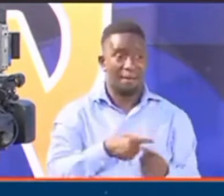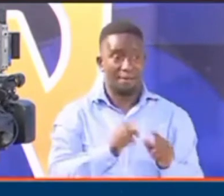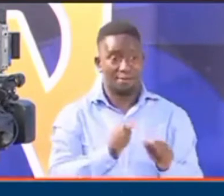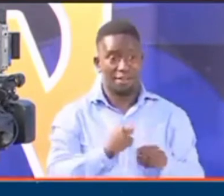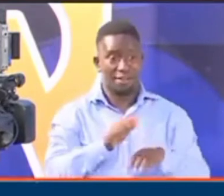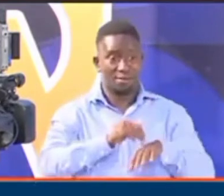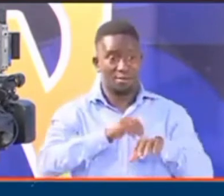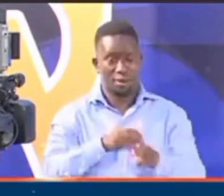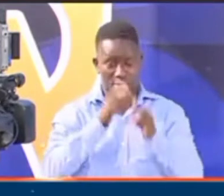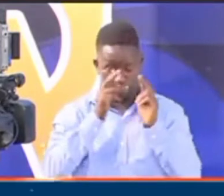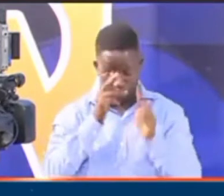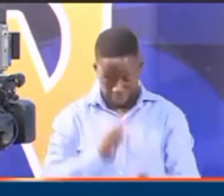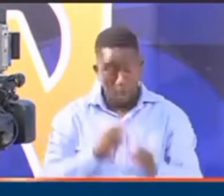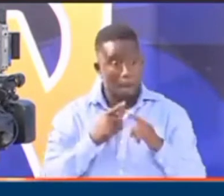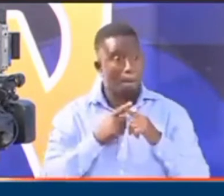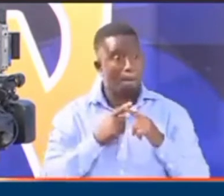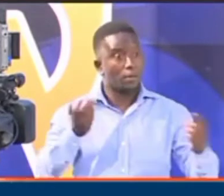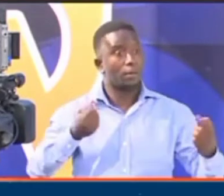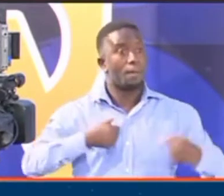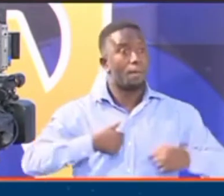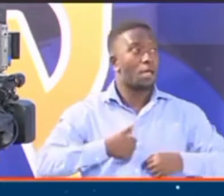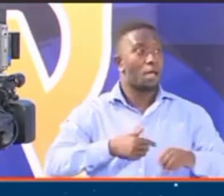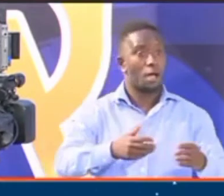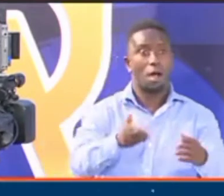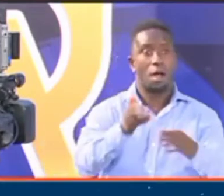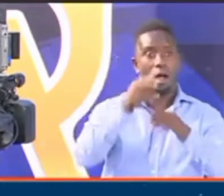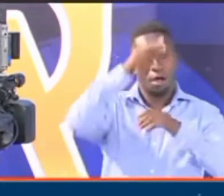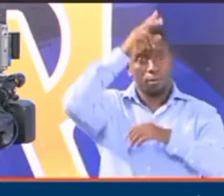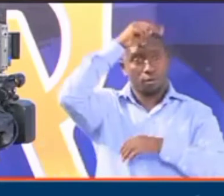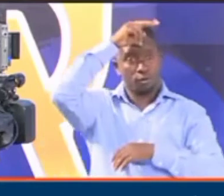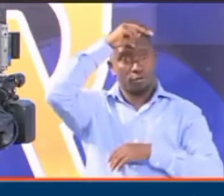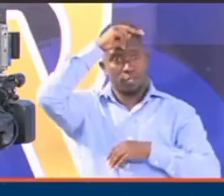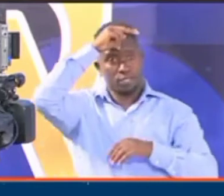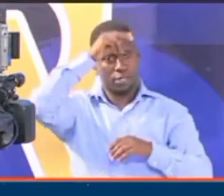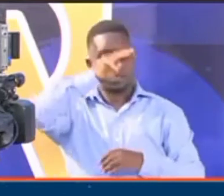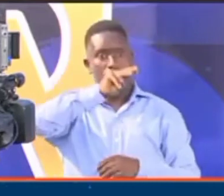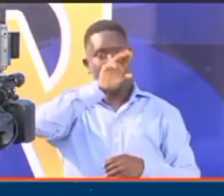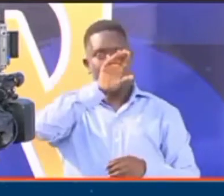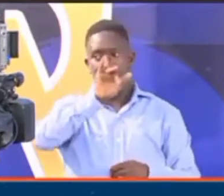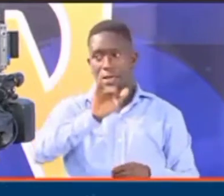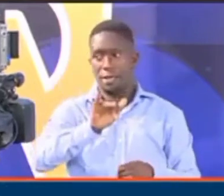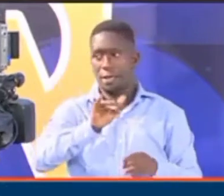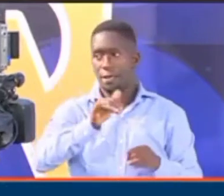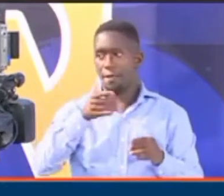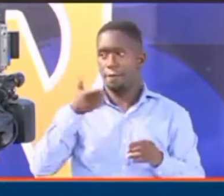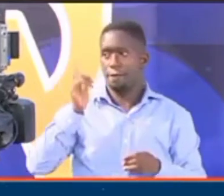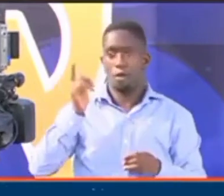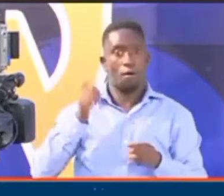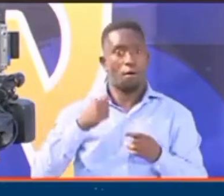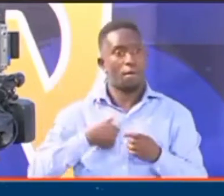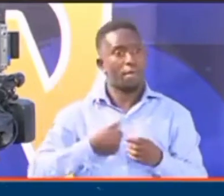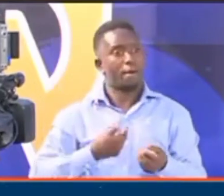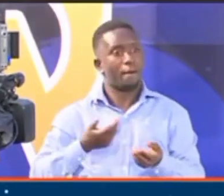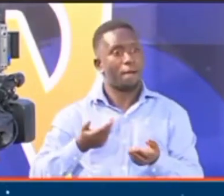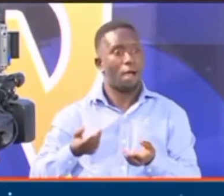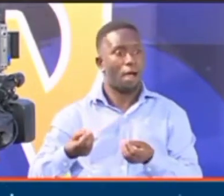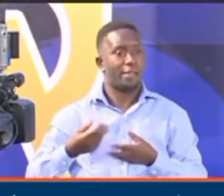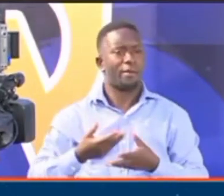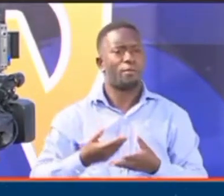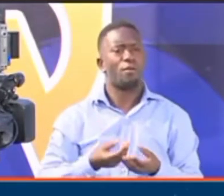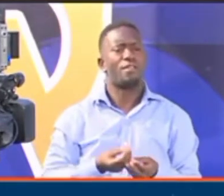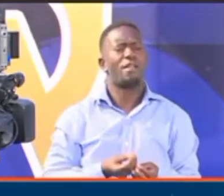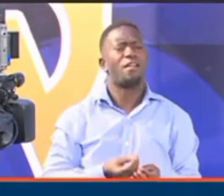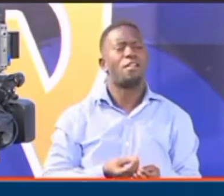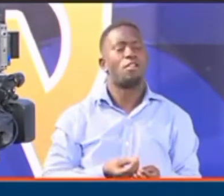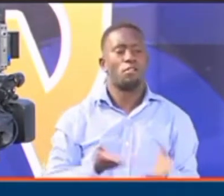Yeah, and I'm a graduating MCI fellow. I came with a lot to say, but I've only been given 3 minutes. So I'm